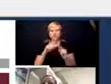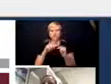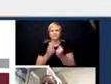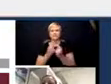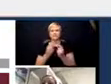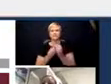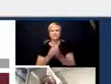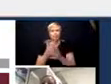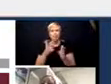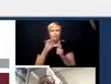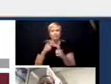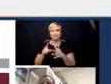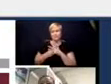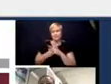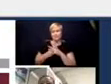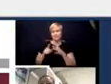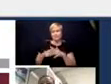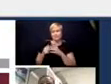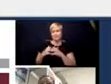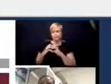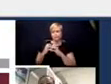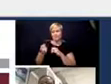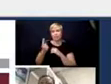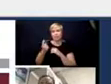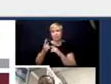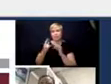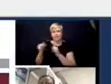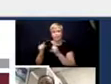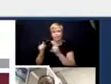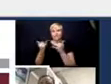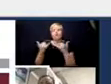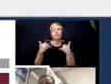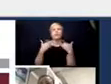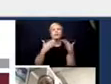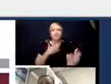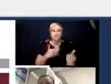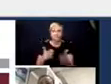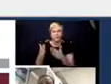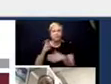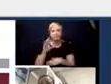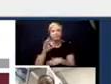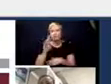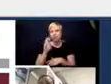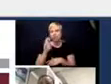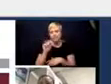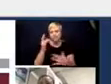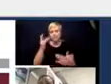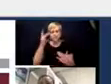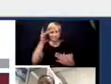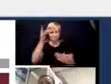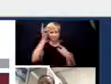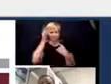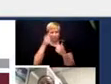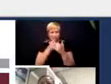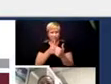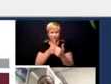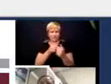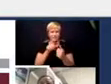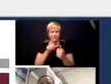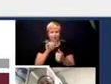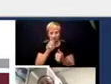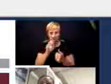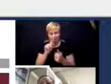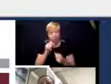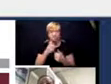11 individuals, and now we have a plan in the robust contact tracing layout to have 42 public health